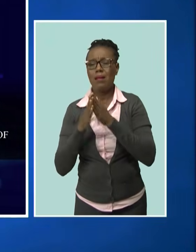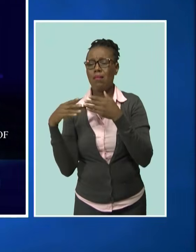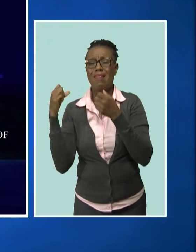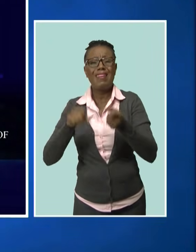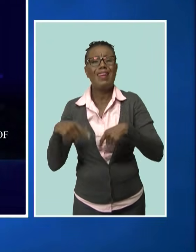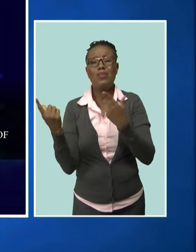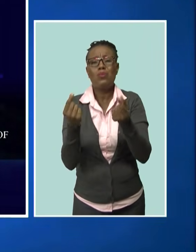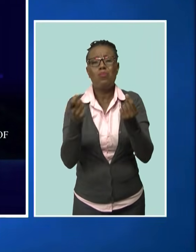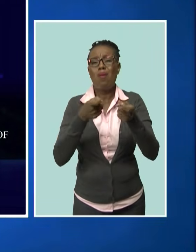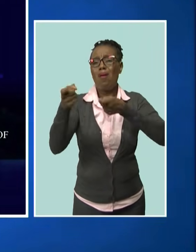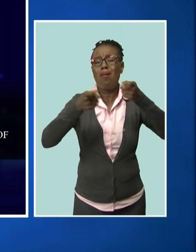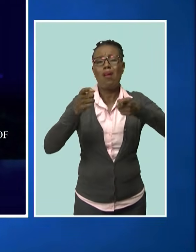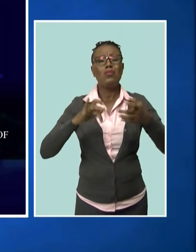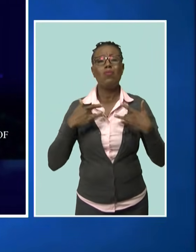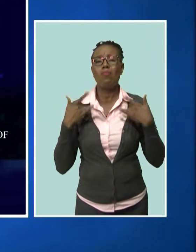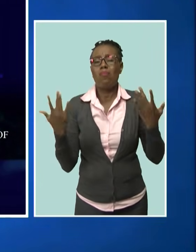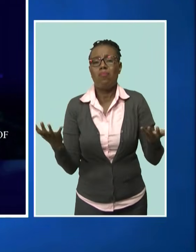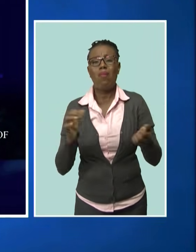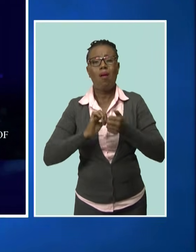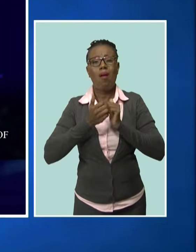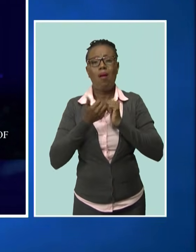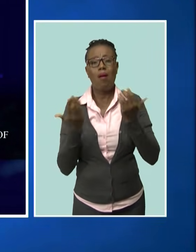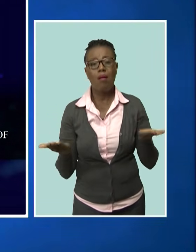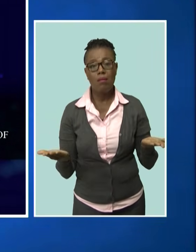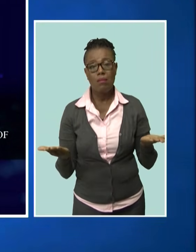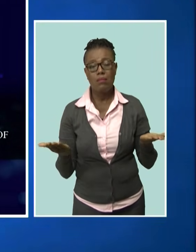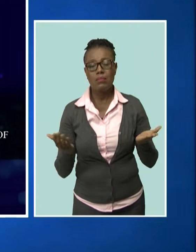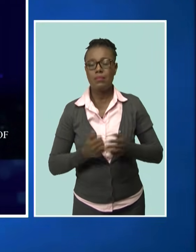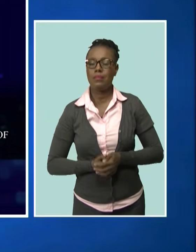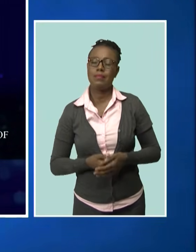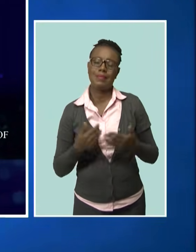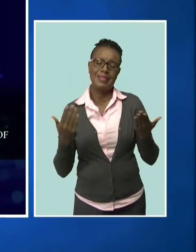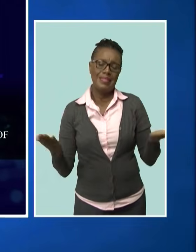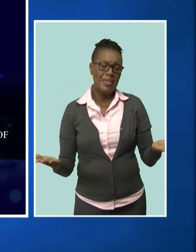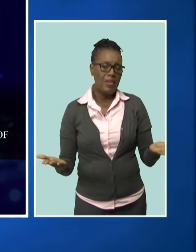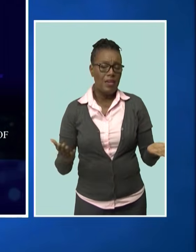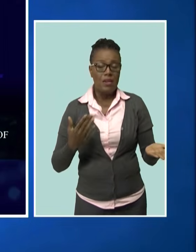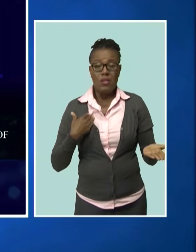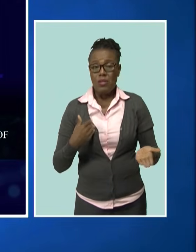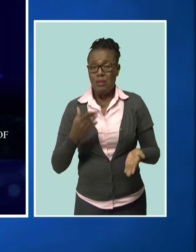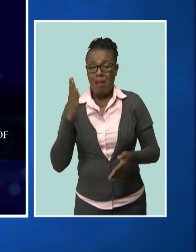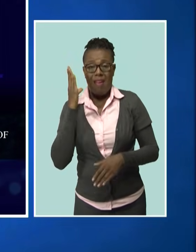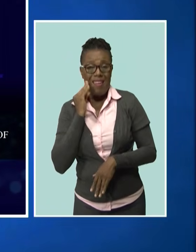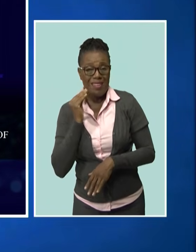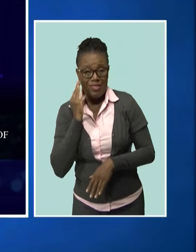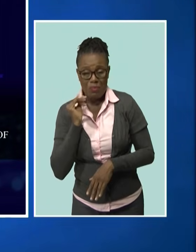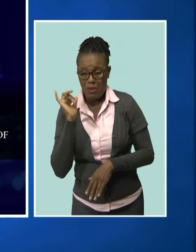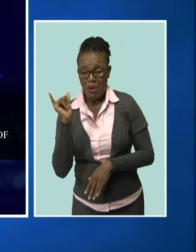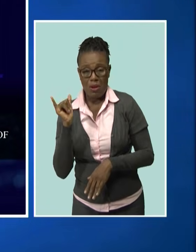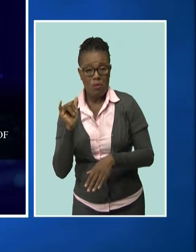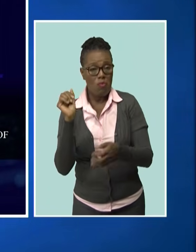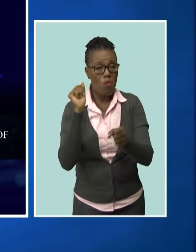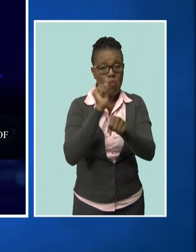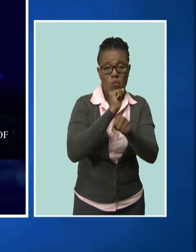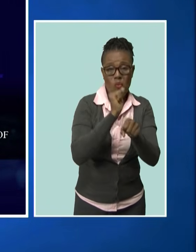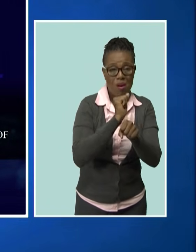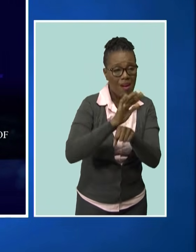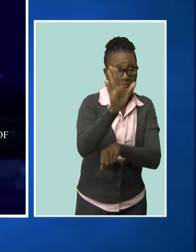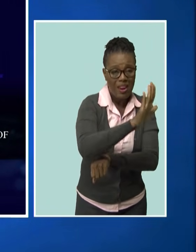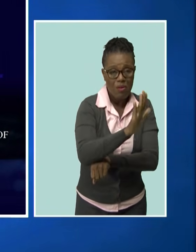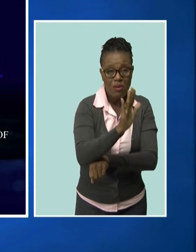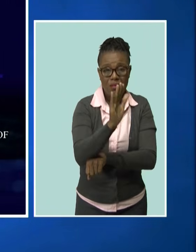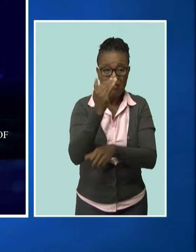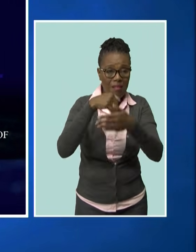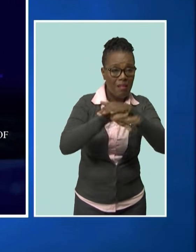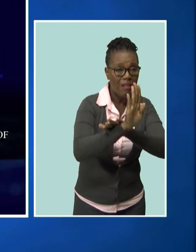go through, they should not have to experience any hostility in getting in and out of their work environment. So we